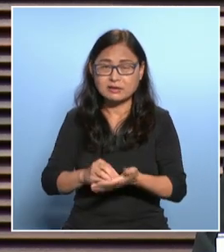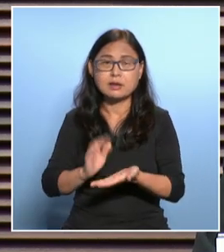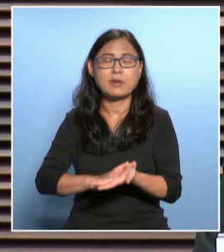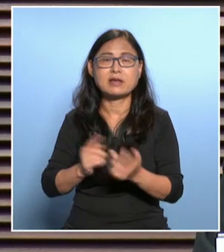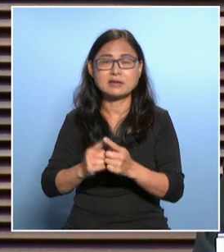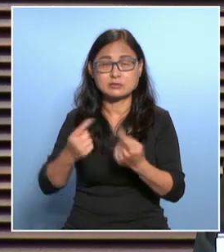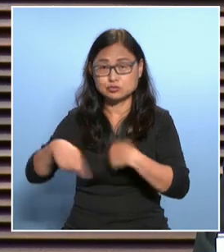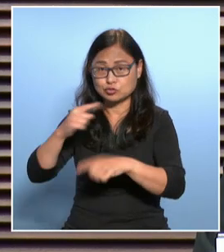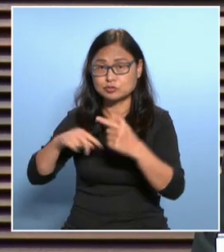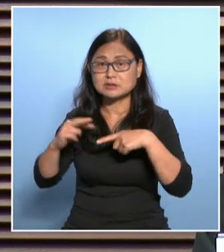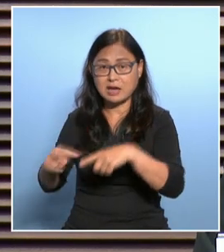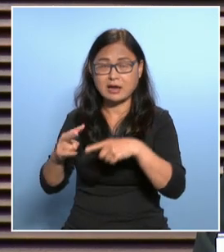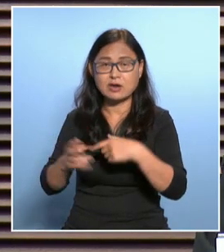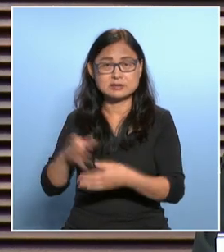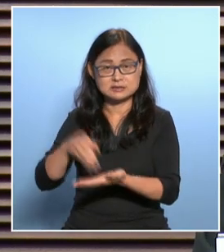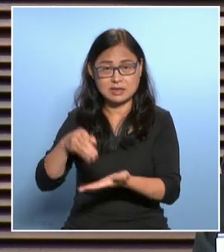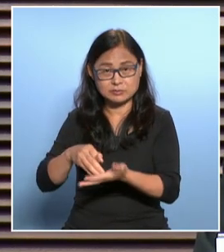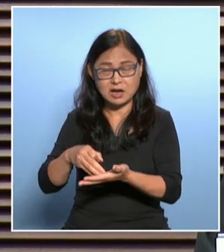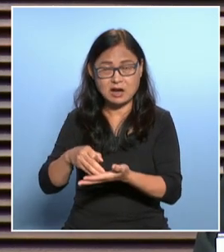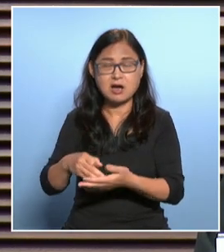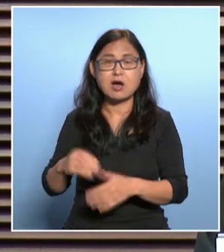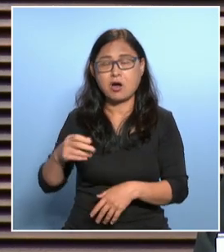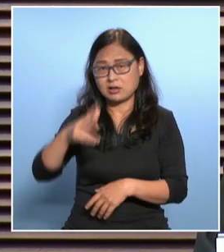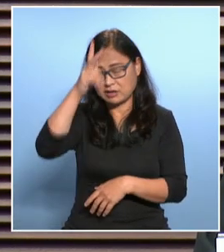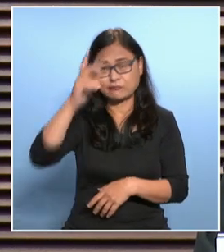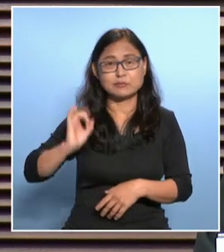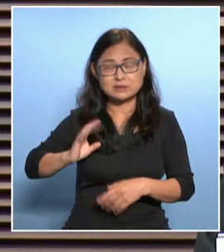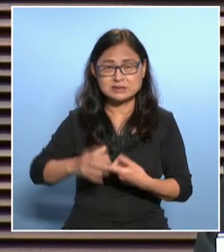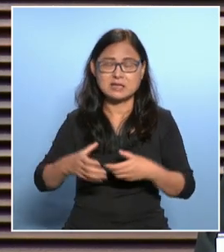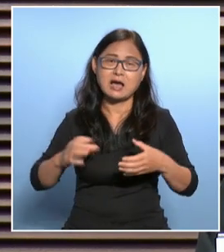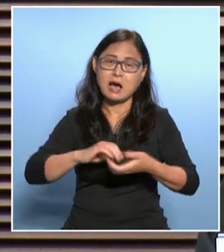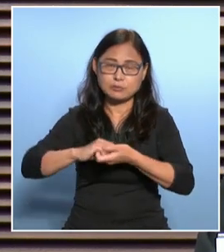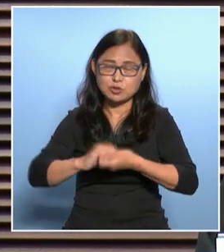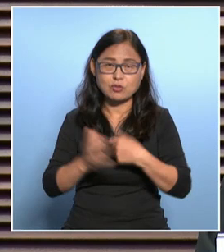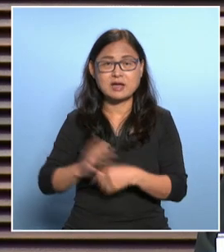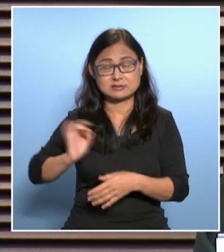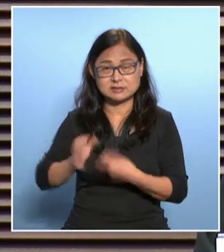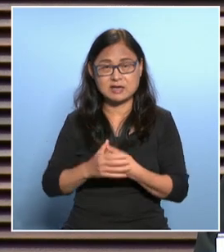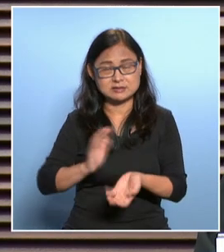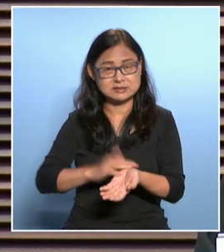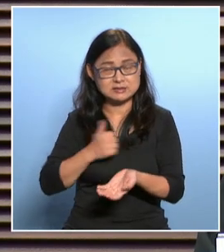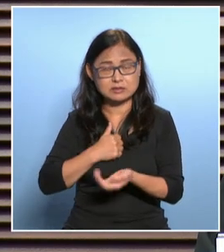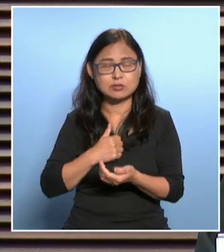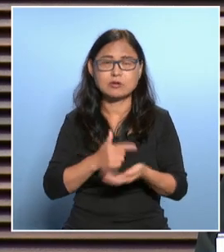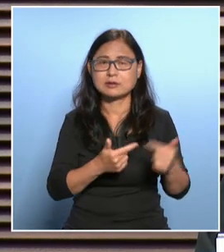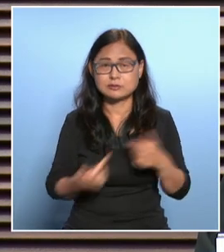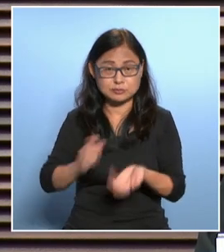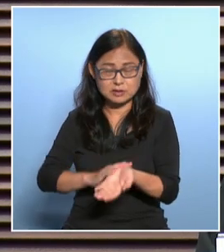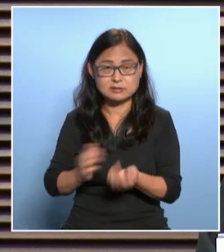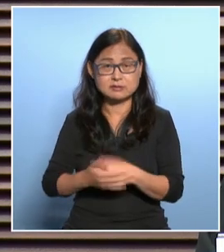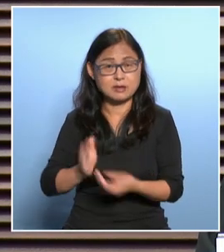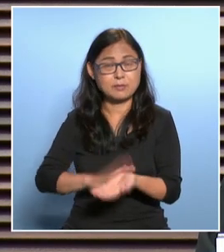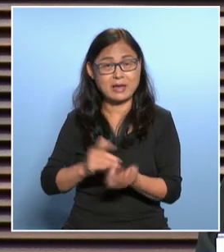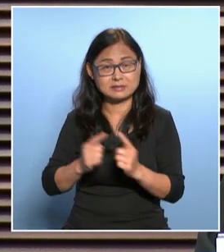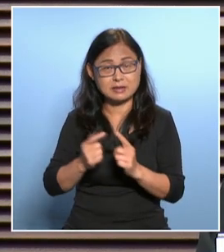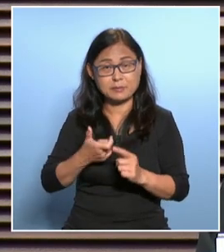stable patients who have regular consultations with the SOPCs, they will be referred to